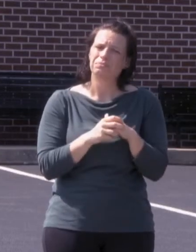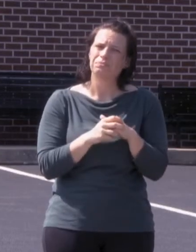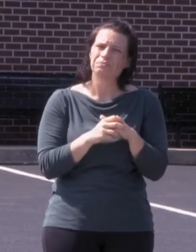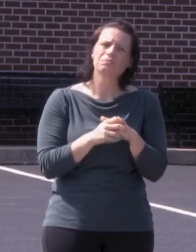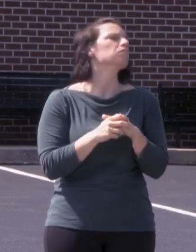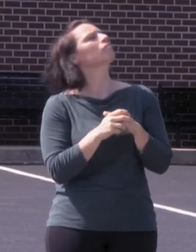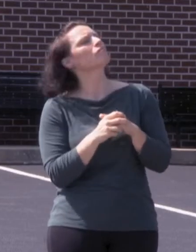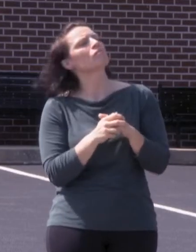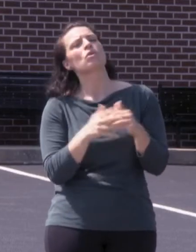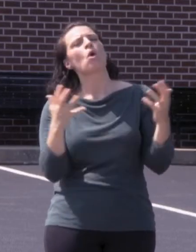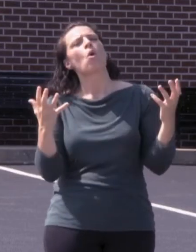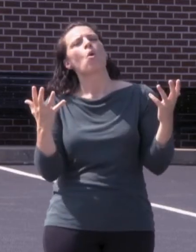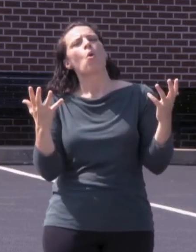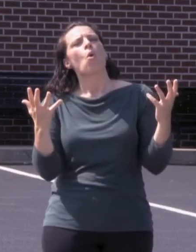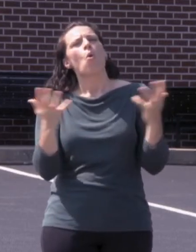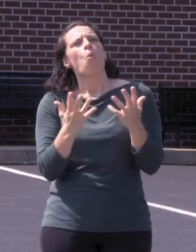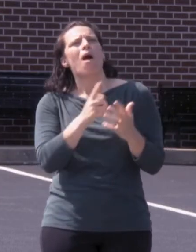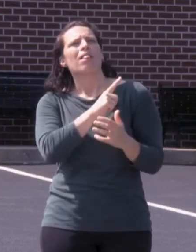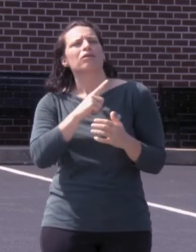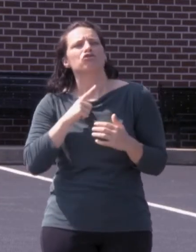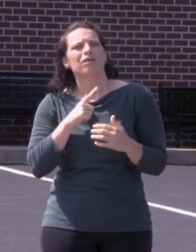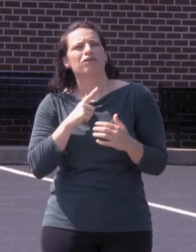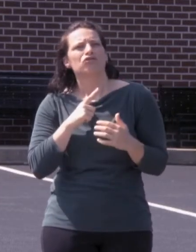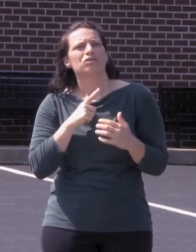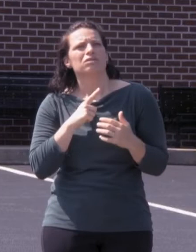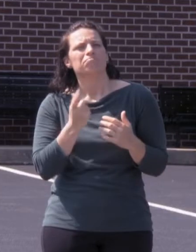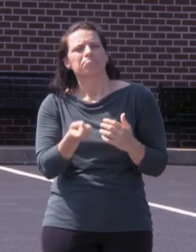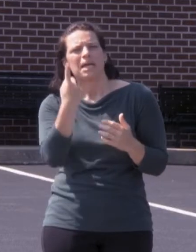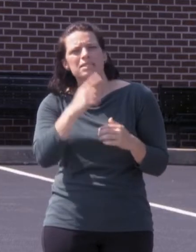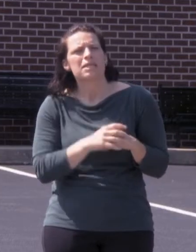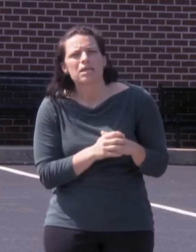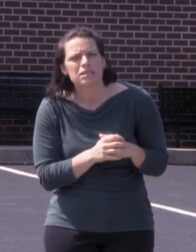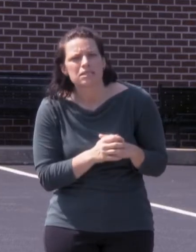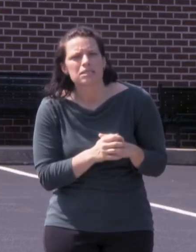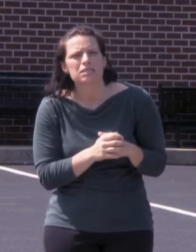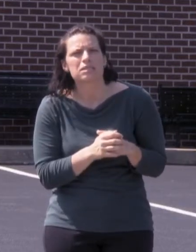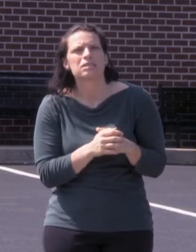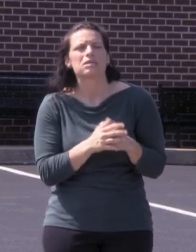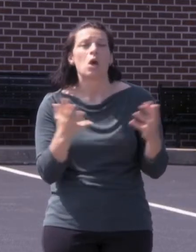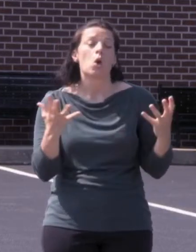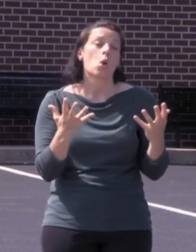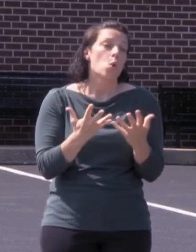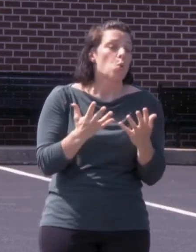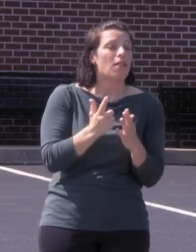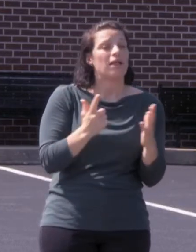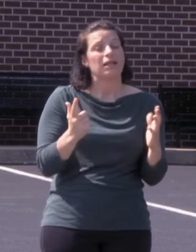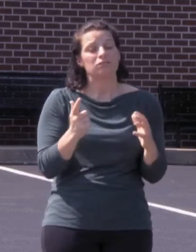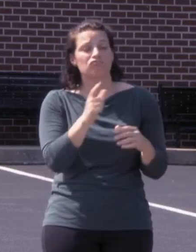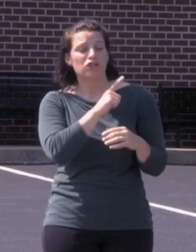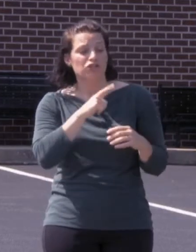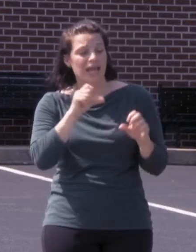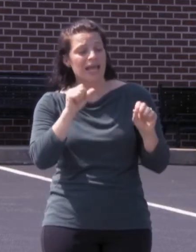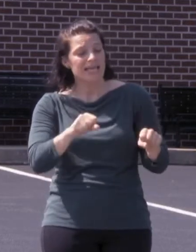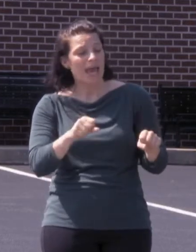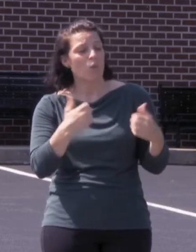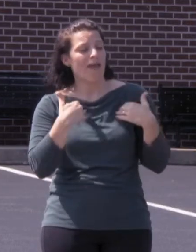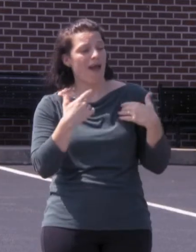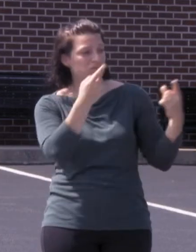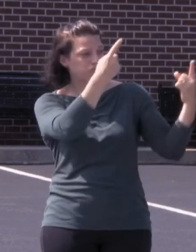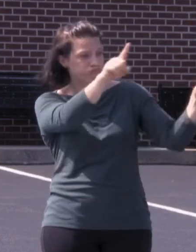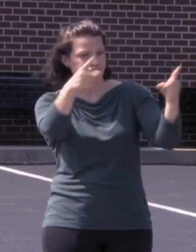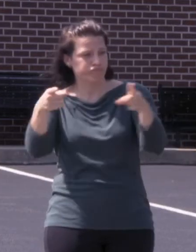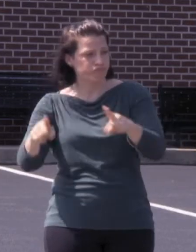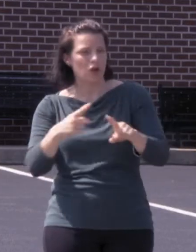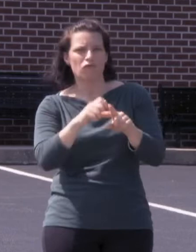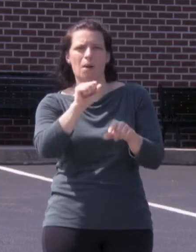What legislation made sense? What legislation could we get buy-in and from